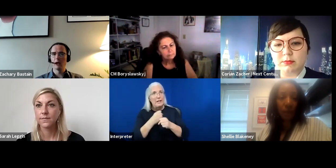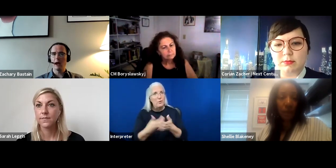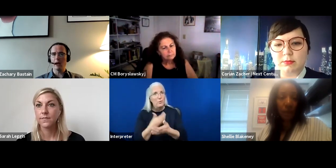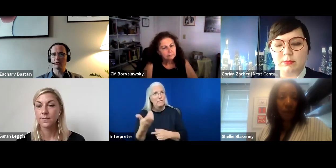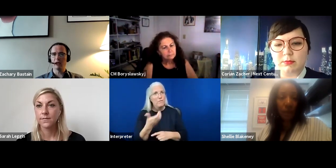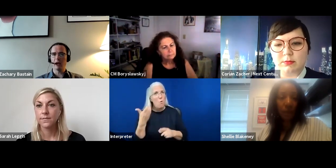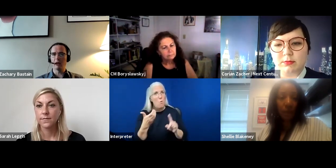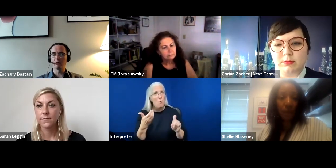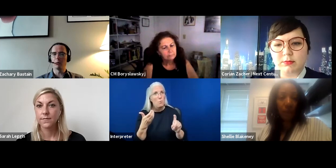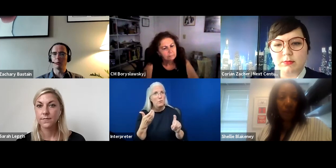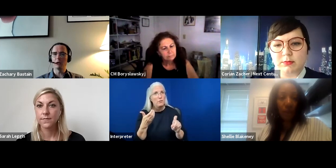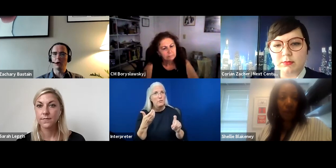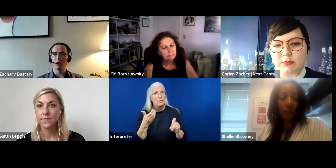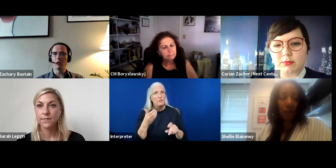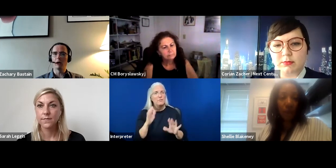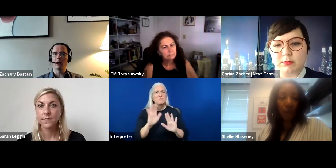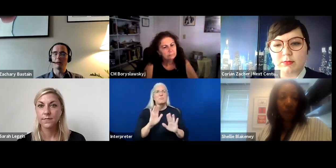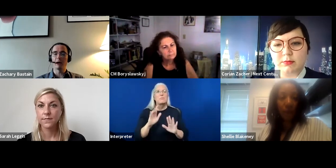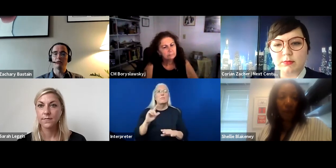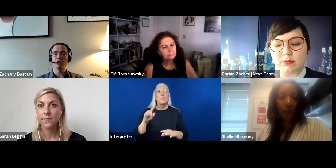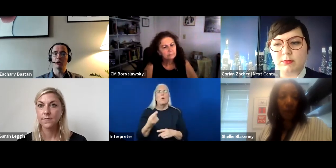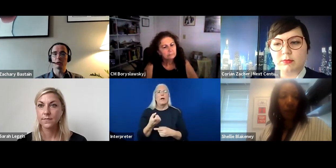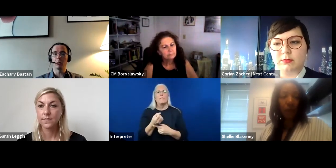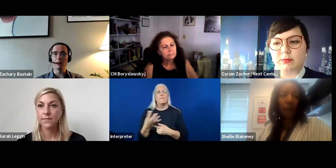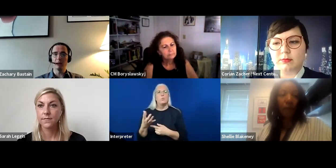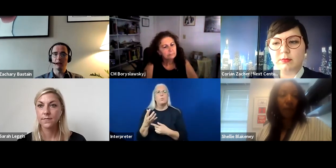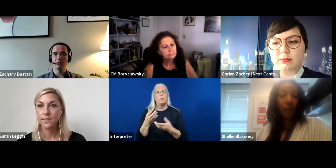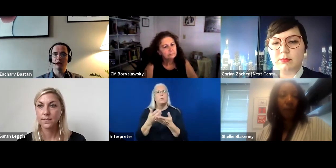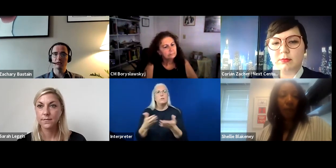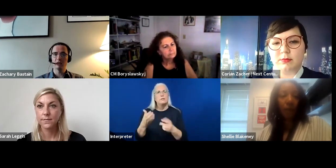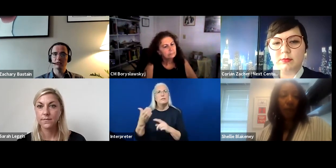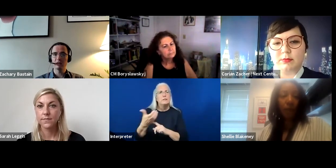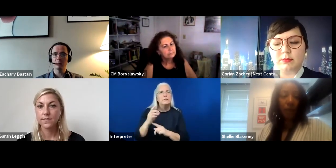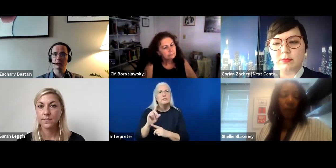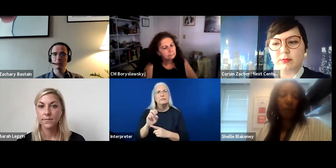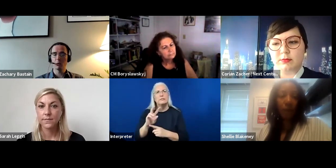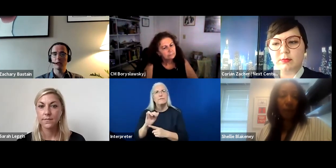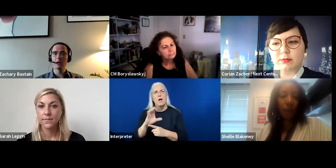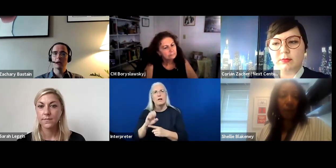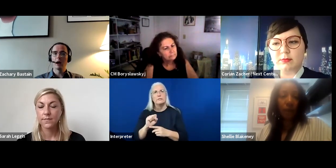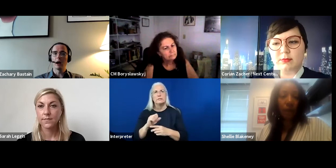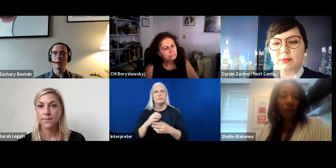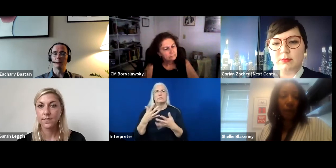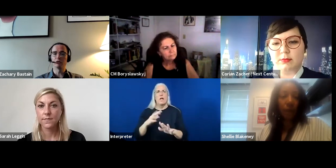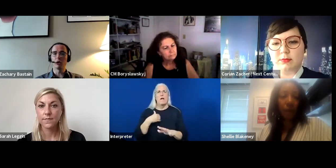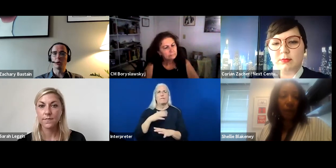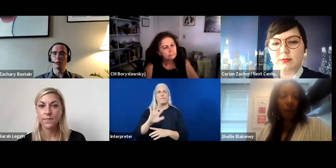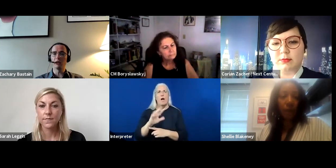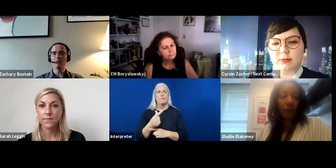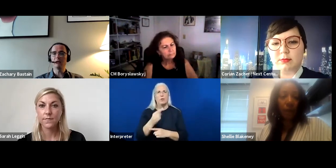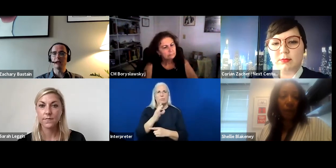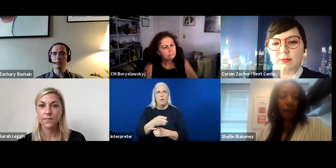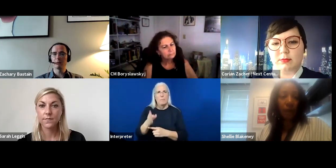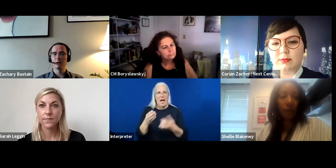point actually have what we call 5G ultra wideband antennas in them at this point.